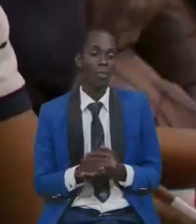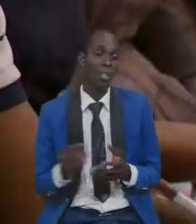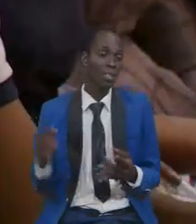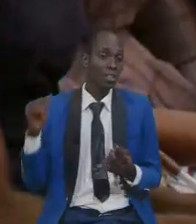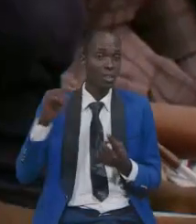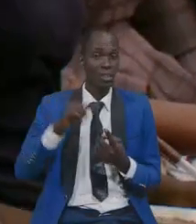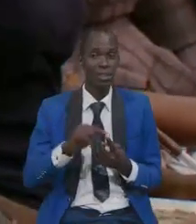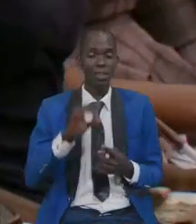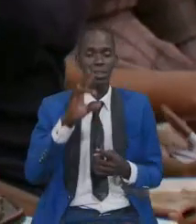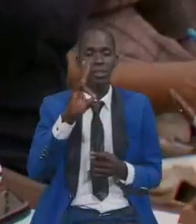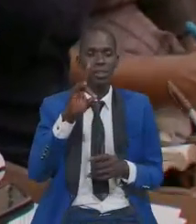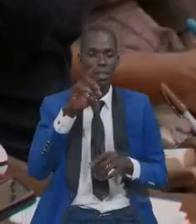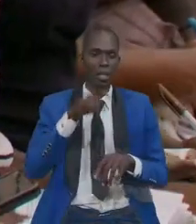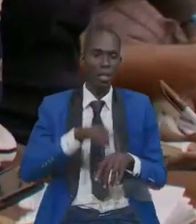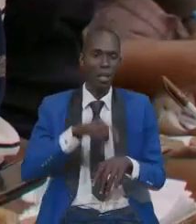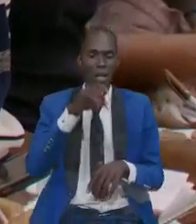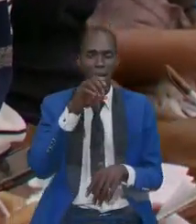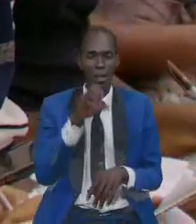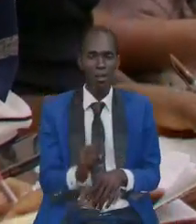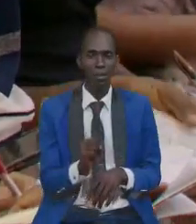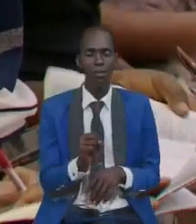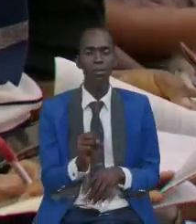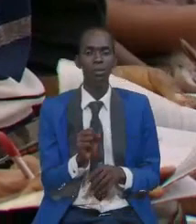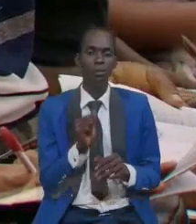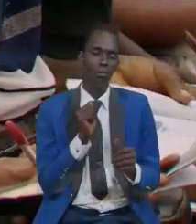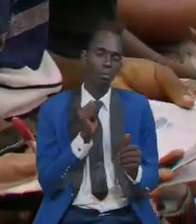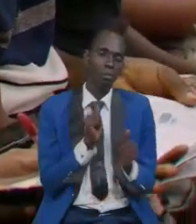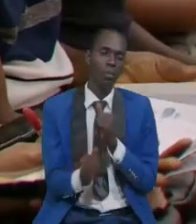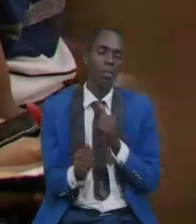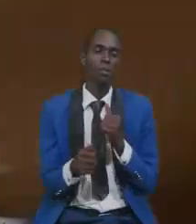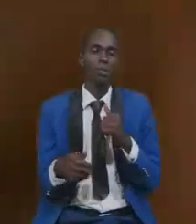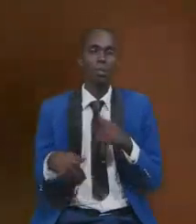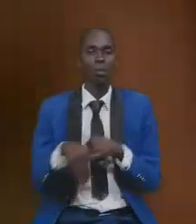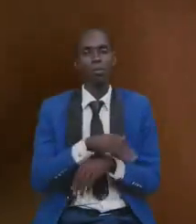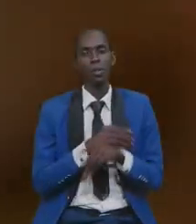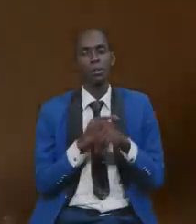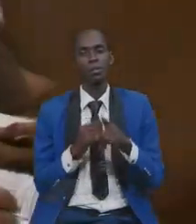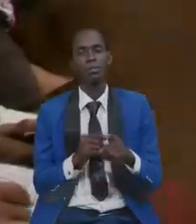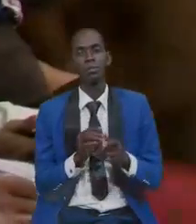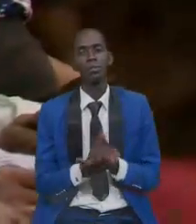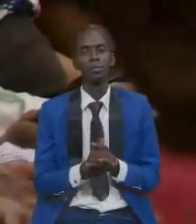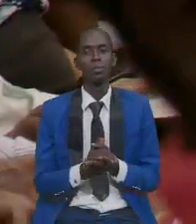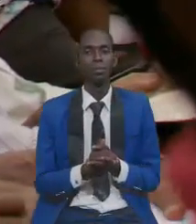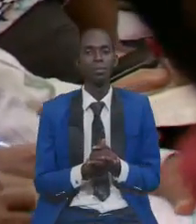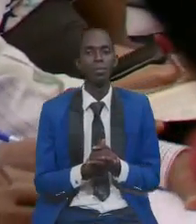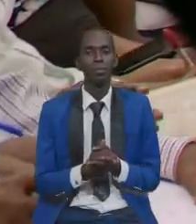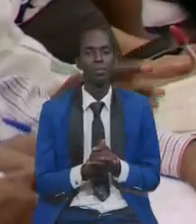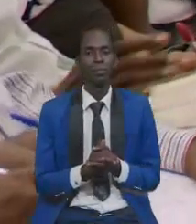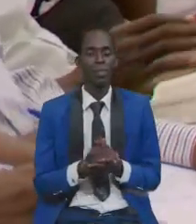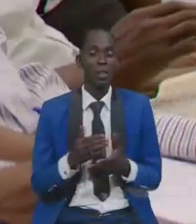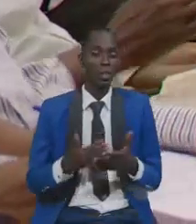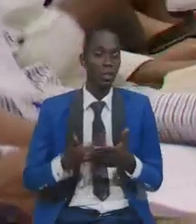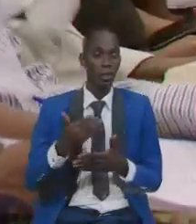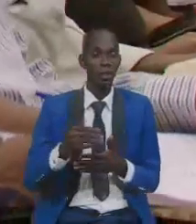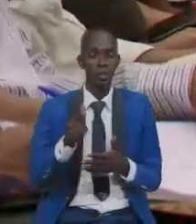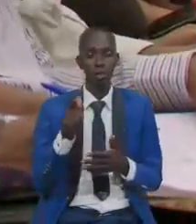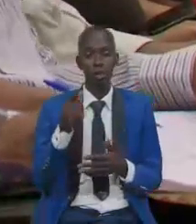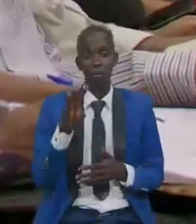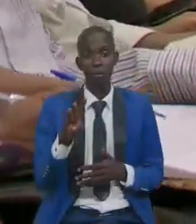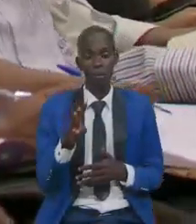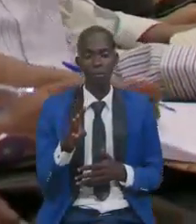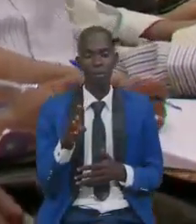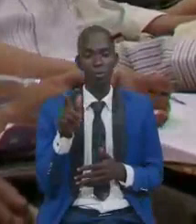until 7 times pass over him. Look at the next verse, verse 24. In